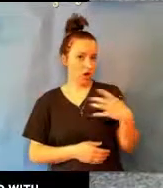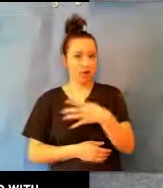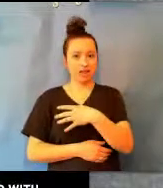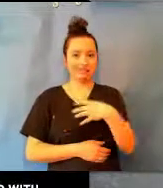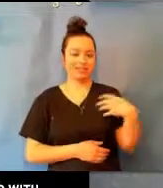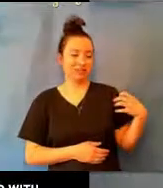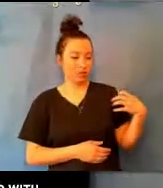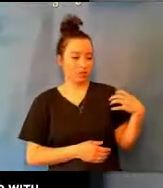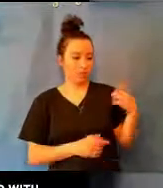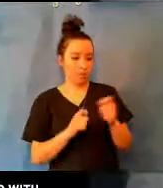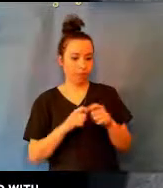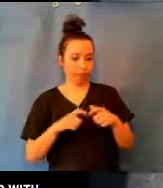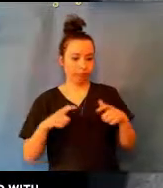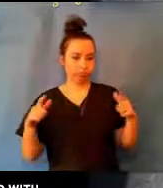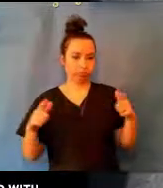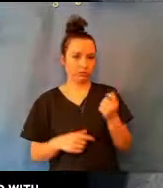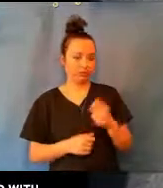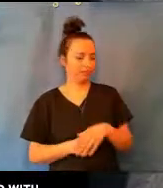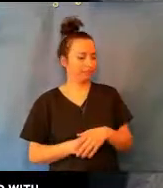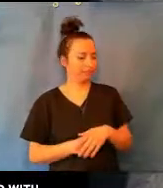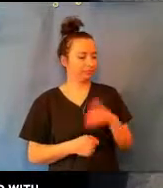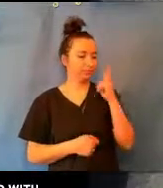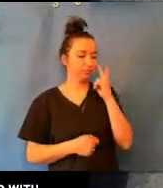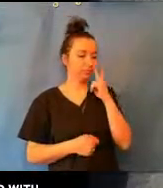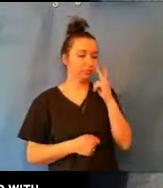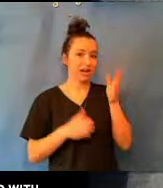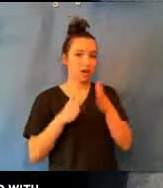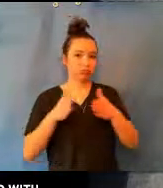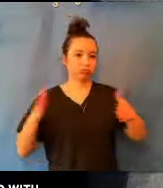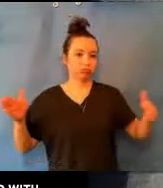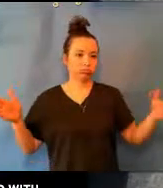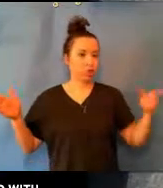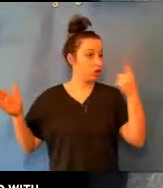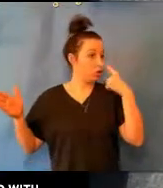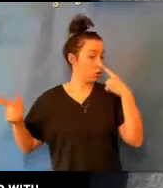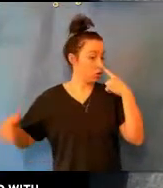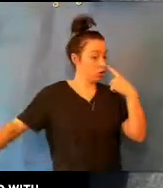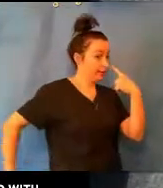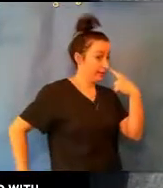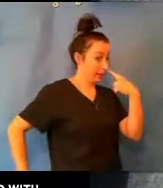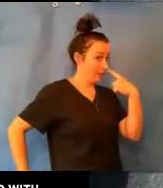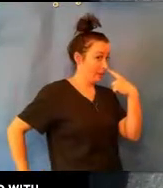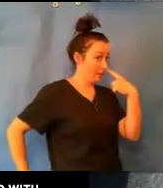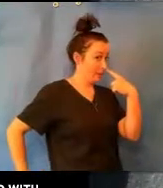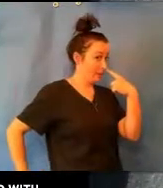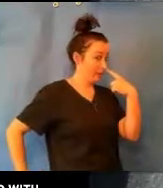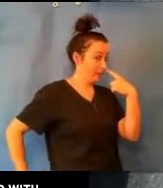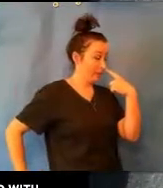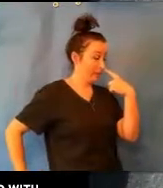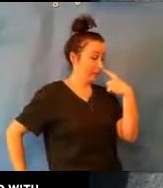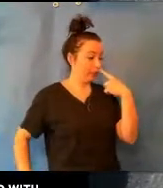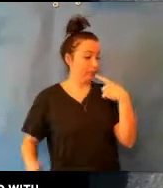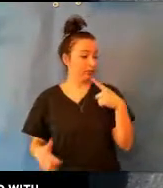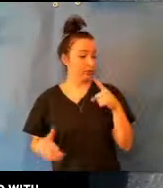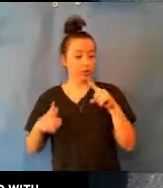much bigger. I'm going to have to zoom out a little bit. All right, we're going to see how long he is from his nose to his tail. Make sure we